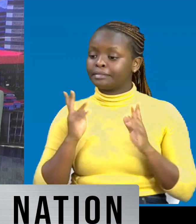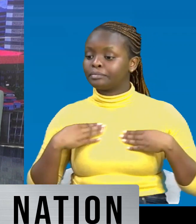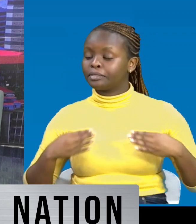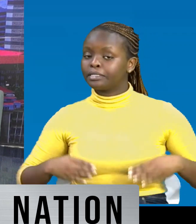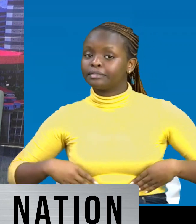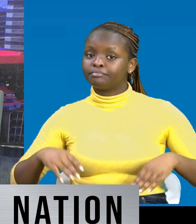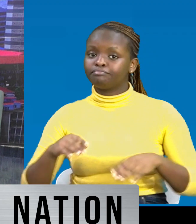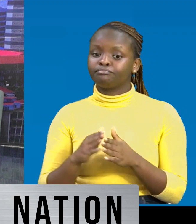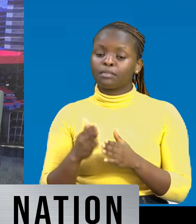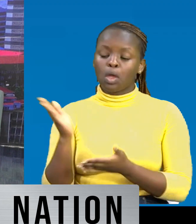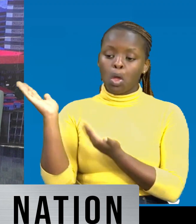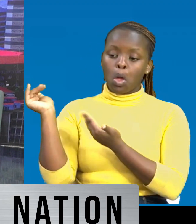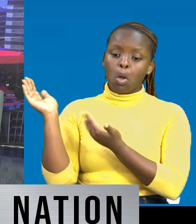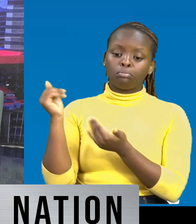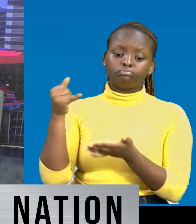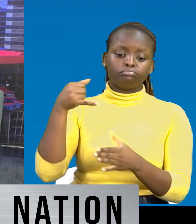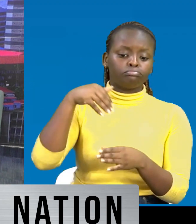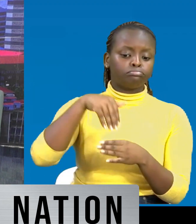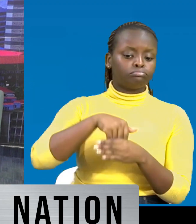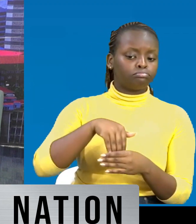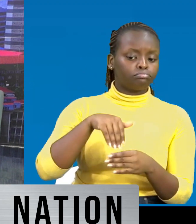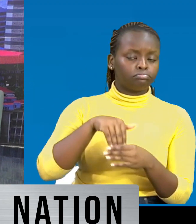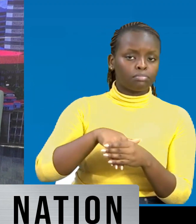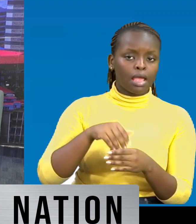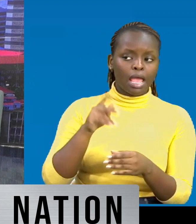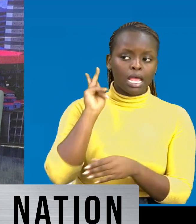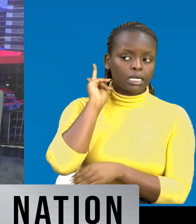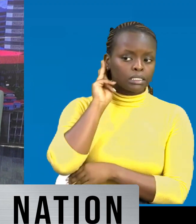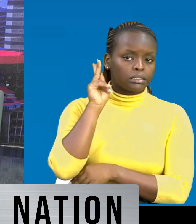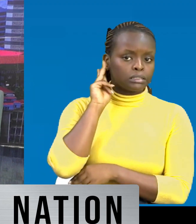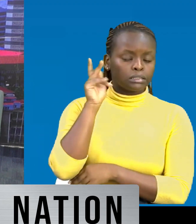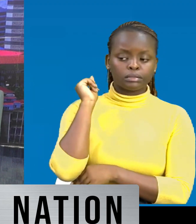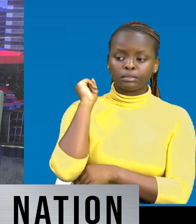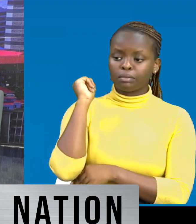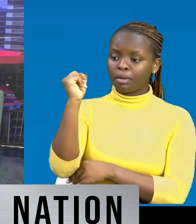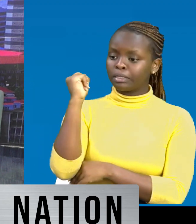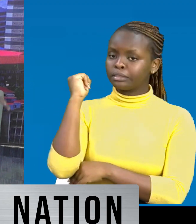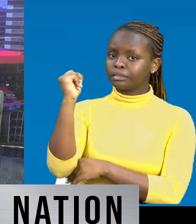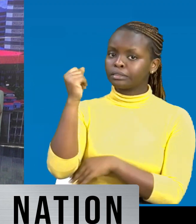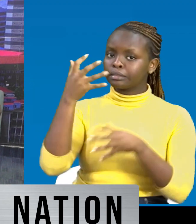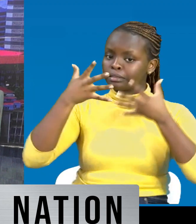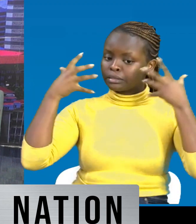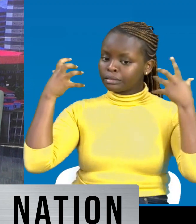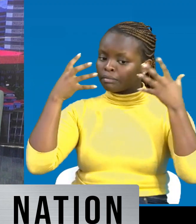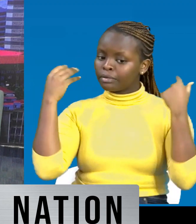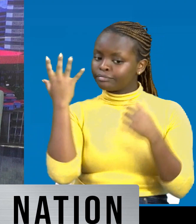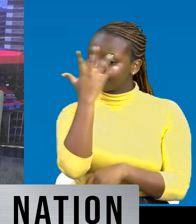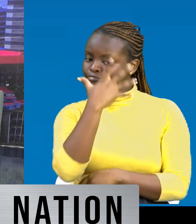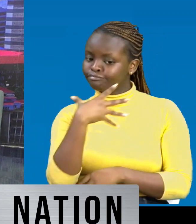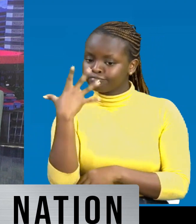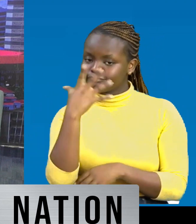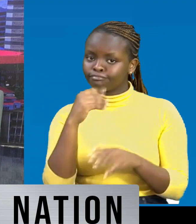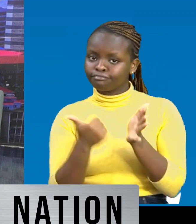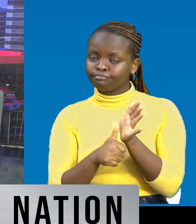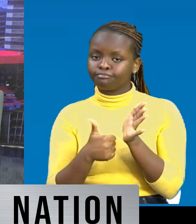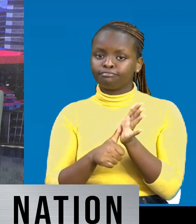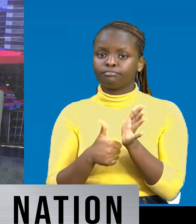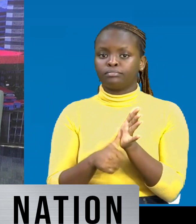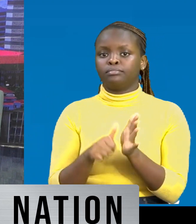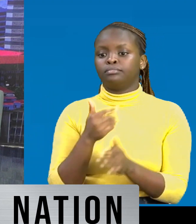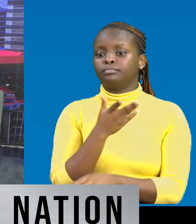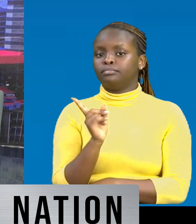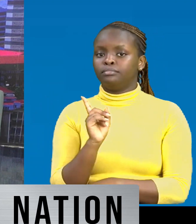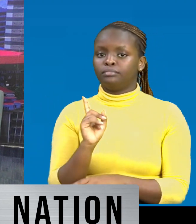not involved in what is happening with Kisii politics, where Simba Arati is facing these problems. No, truth be told, in the